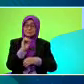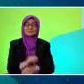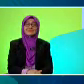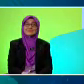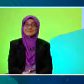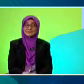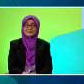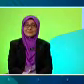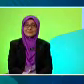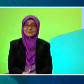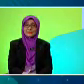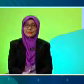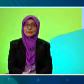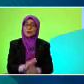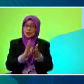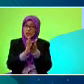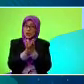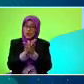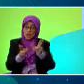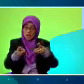suitable temperature for microorganisms growth.